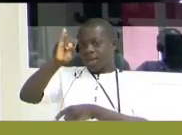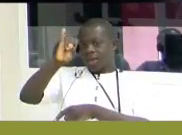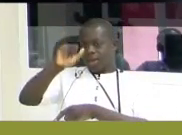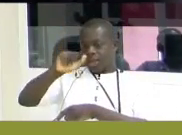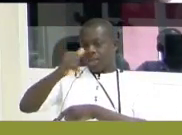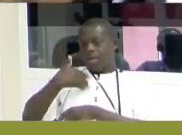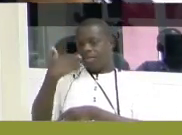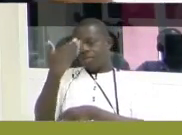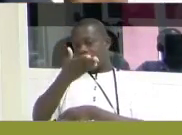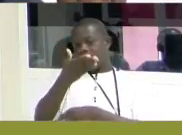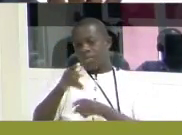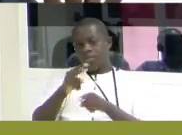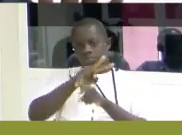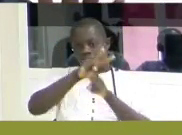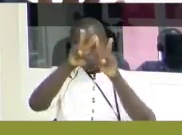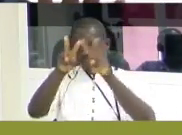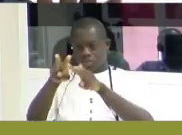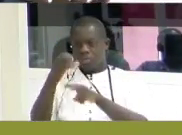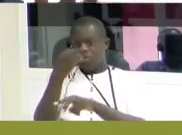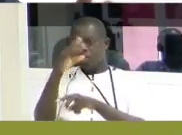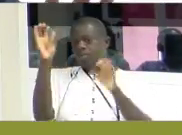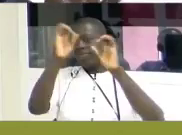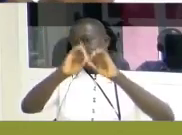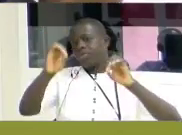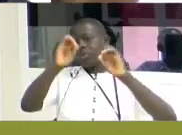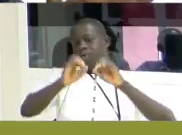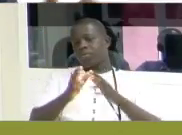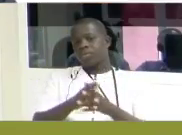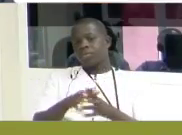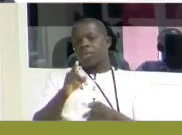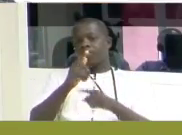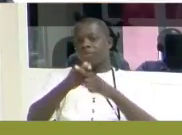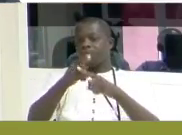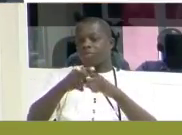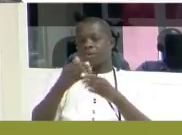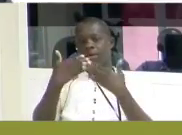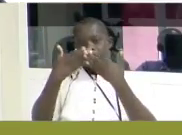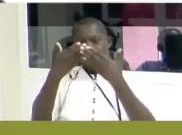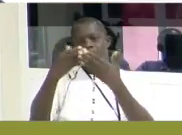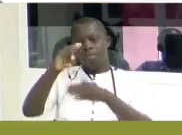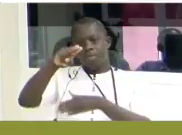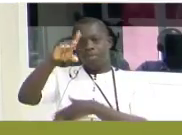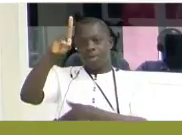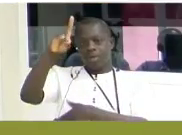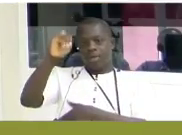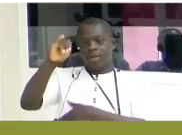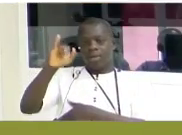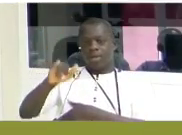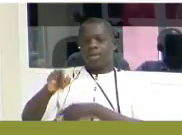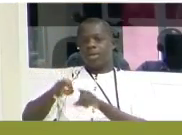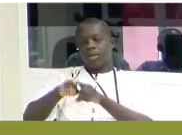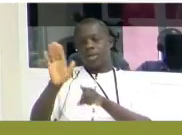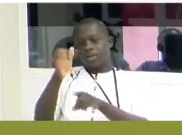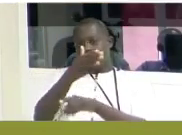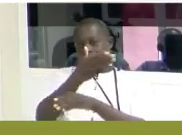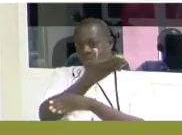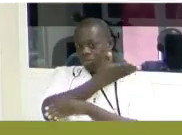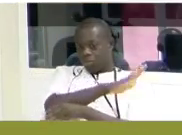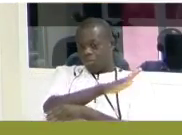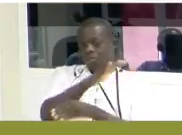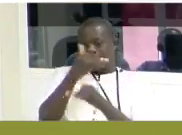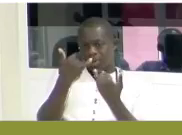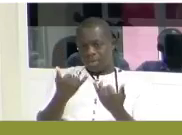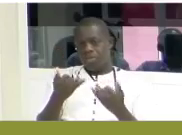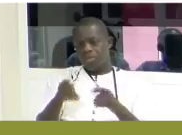authorities, but they did not say anything. Immediately I told them, let's move from here, because now the crowd is no longer here. They can do anything. Then